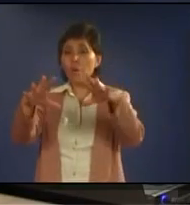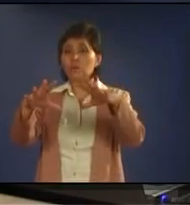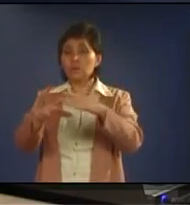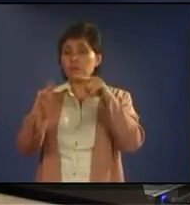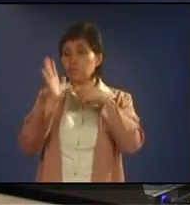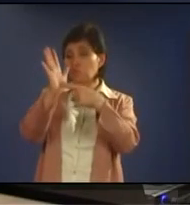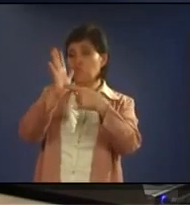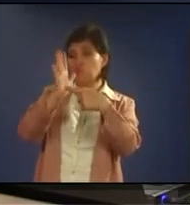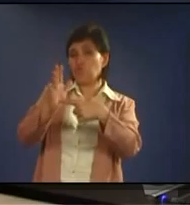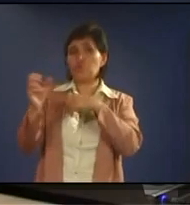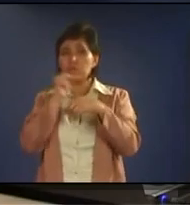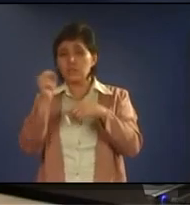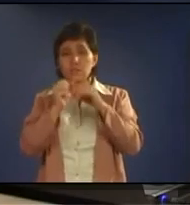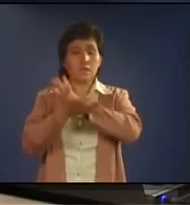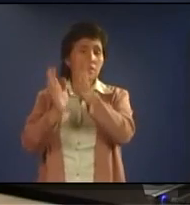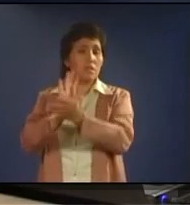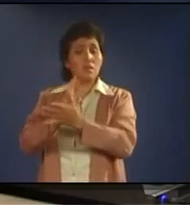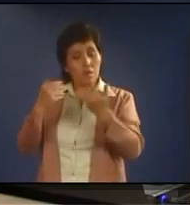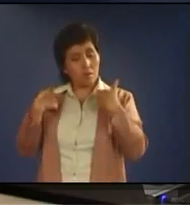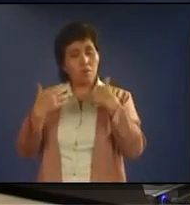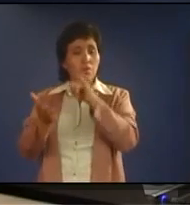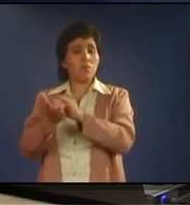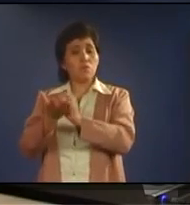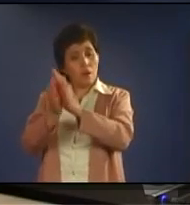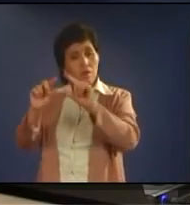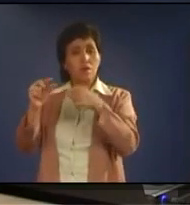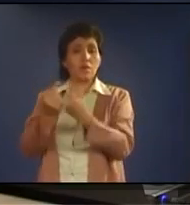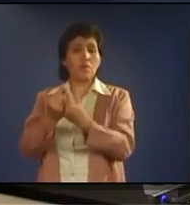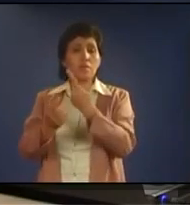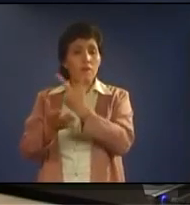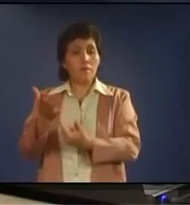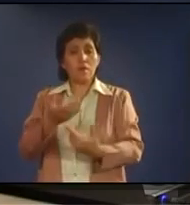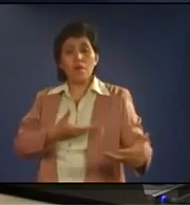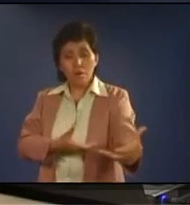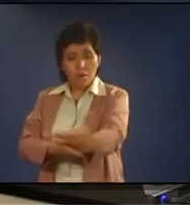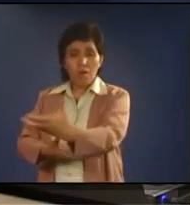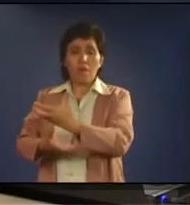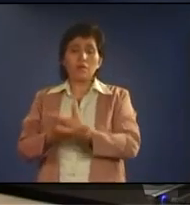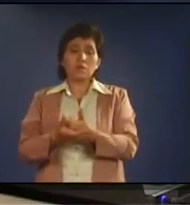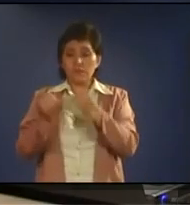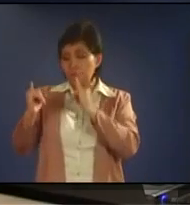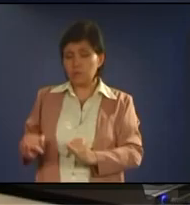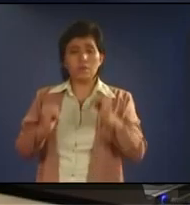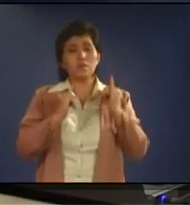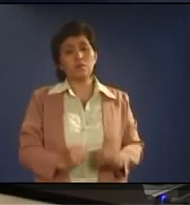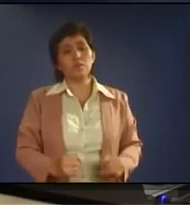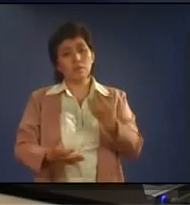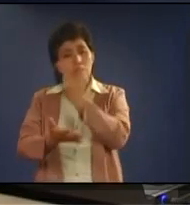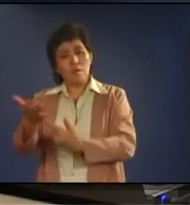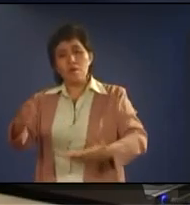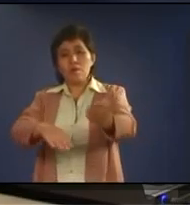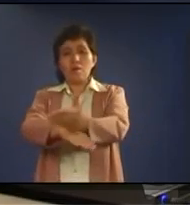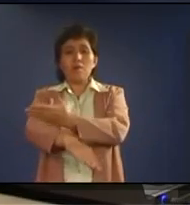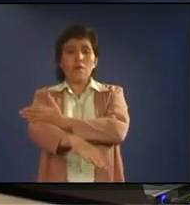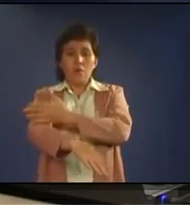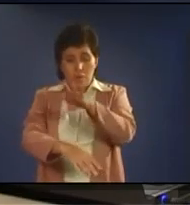do you distinguish between a groups and also it's a collective individual? Now, a group is